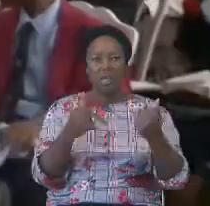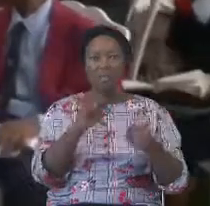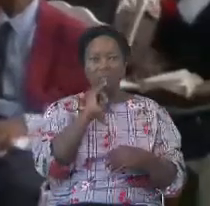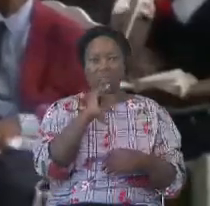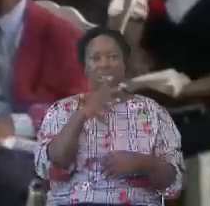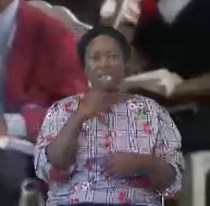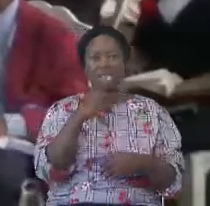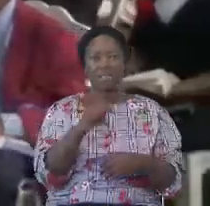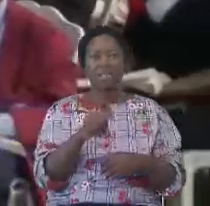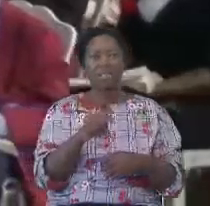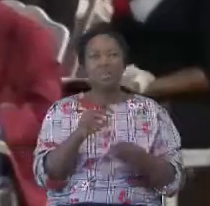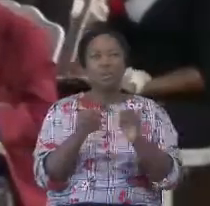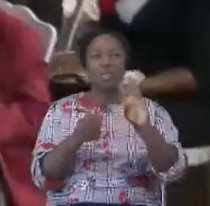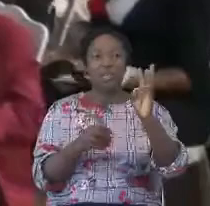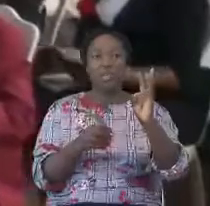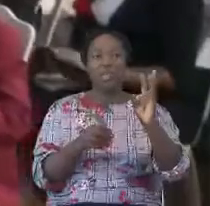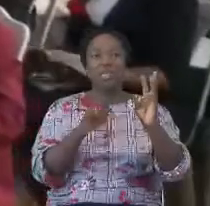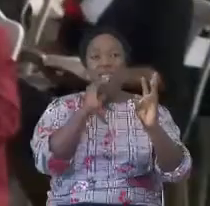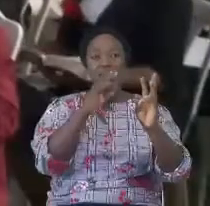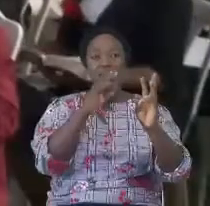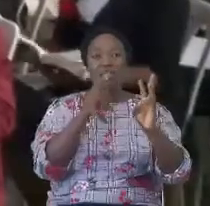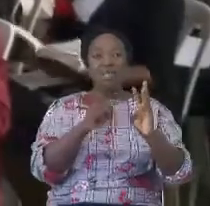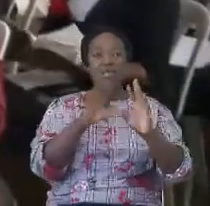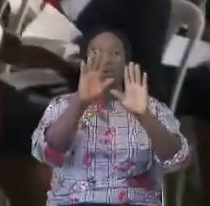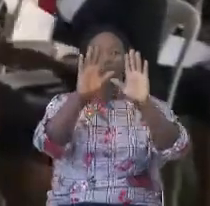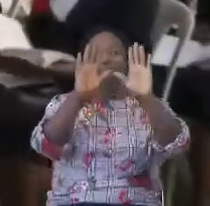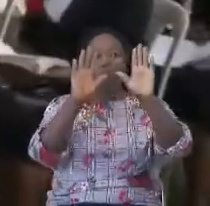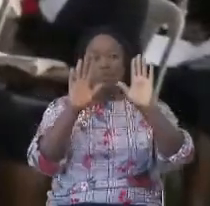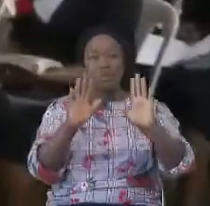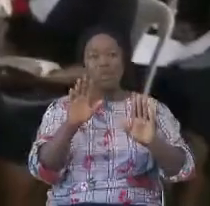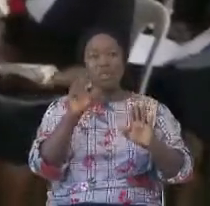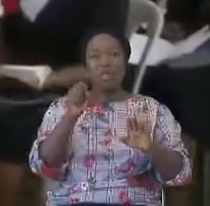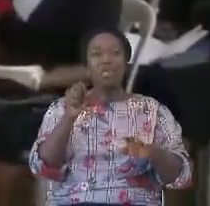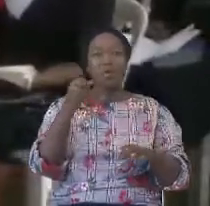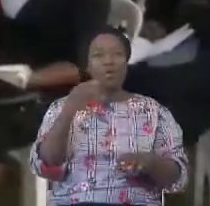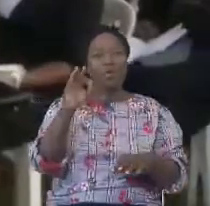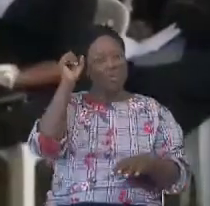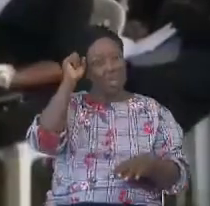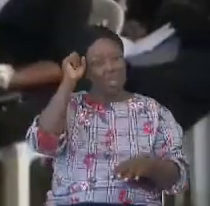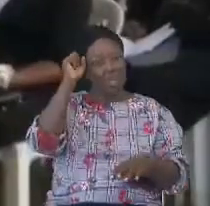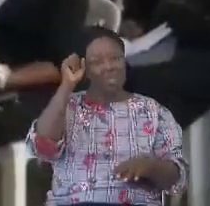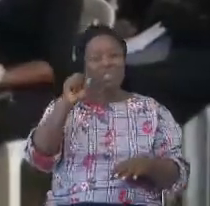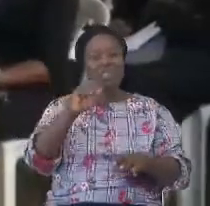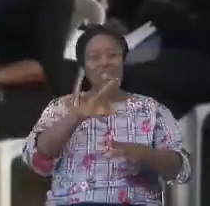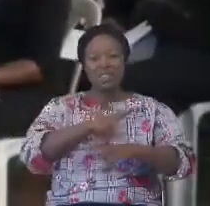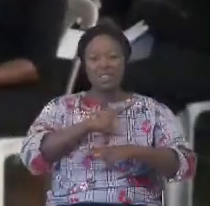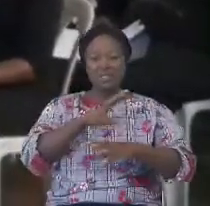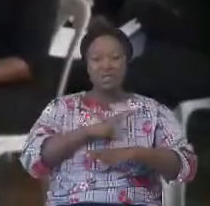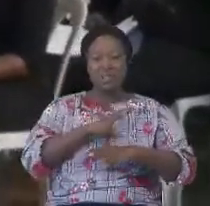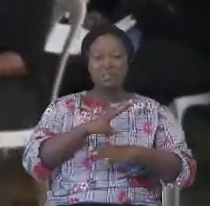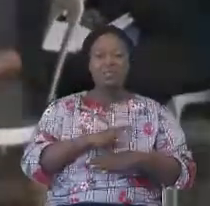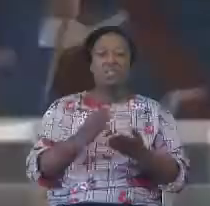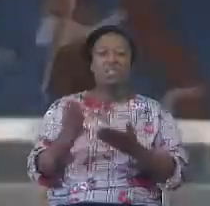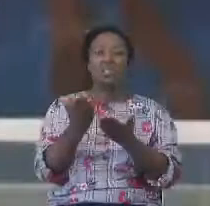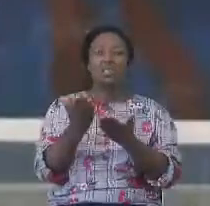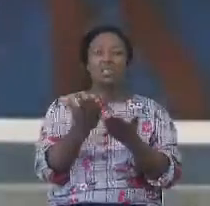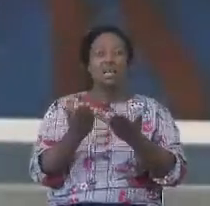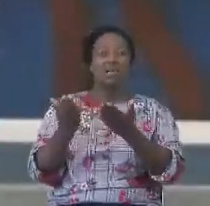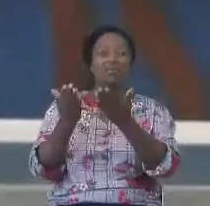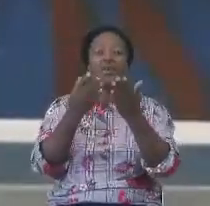Jesus' name. Number six now is the wonder. Number six, the wonder of